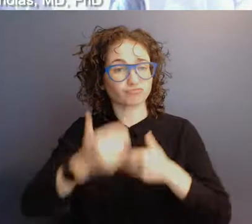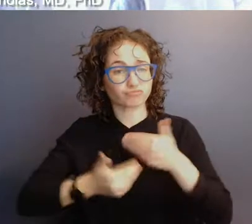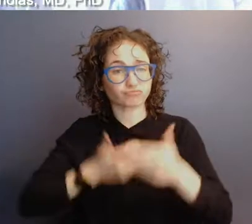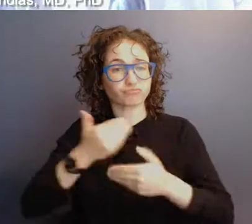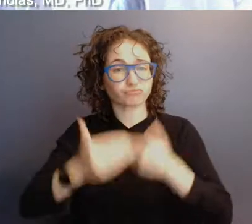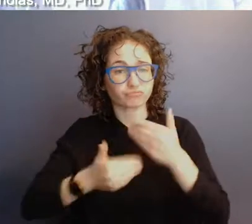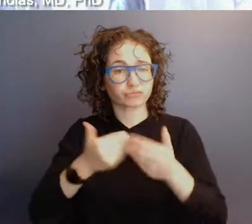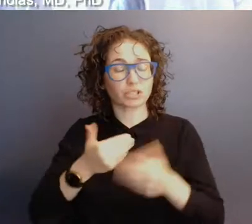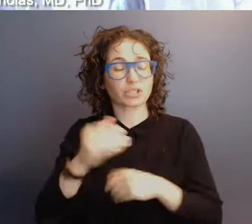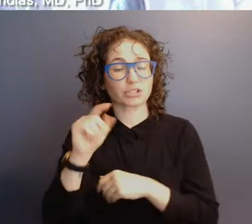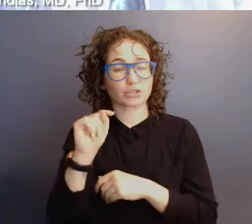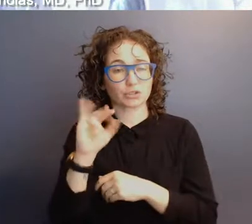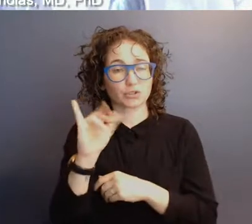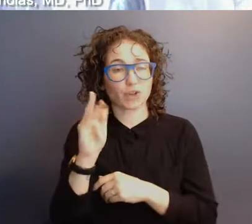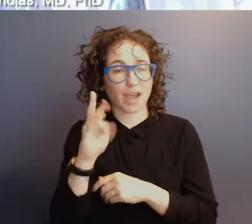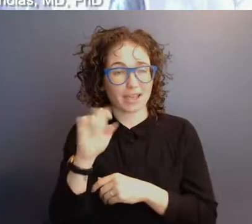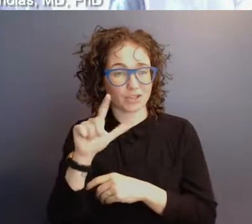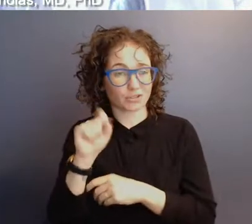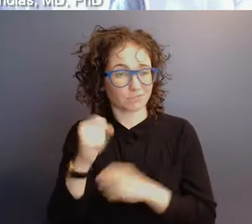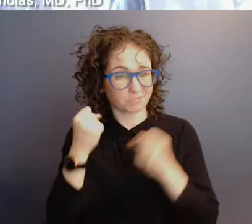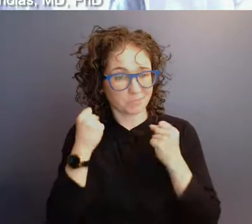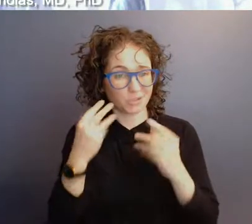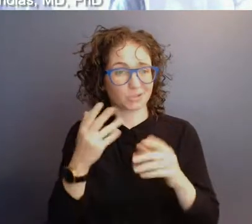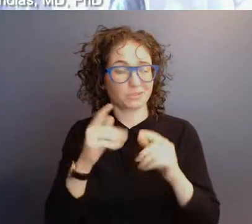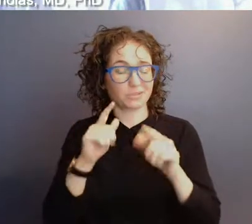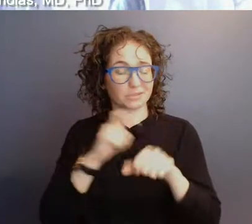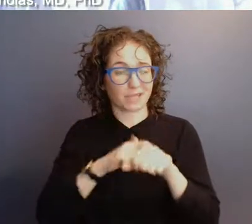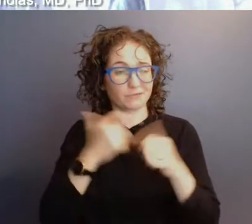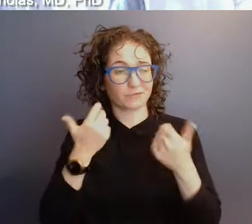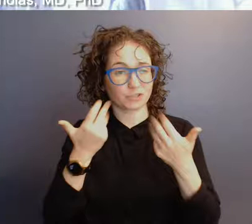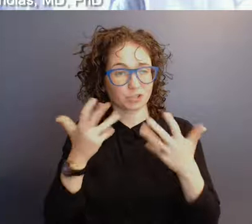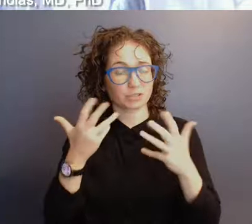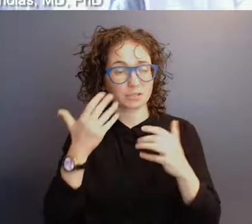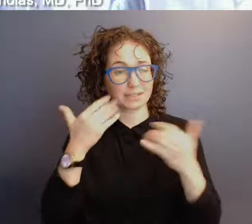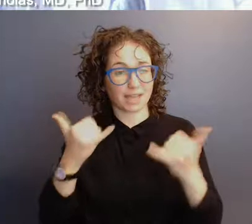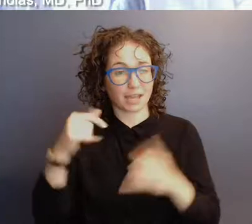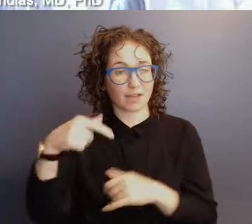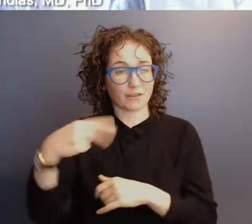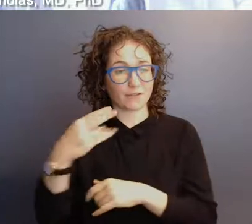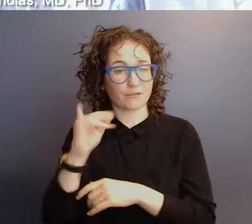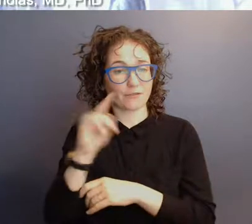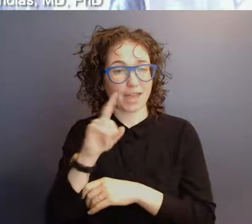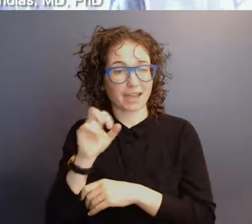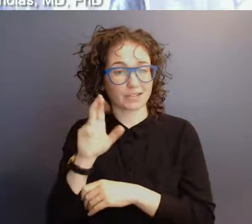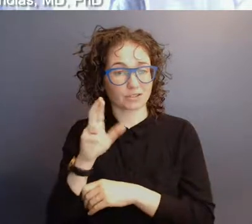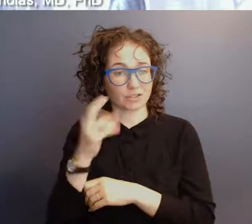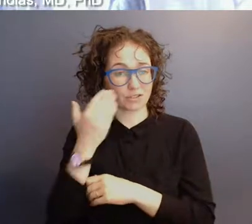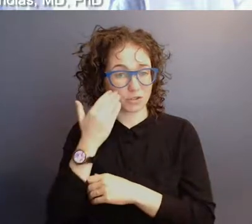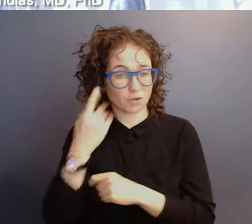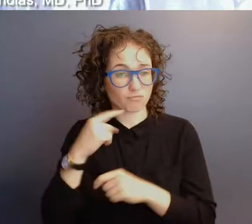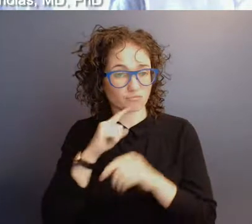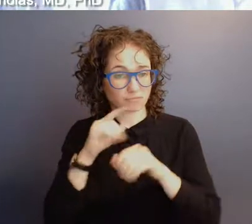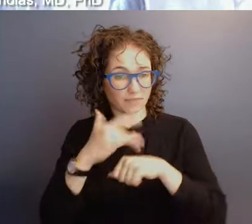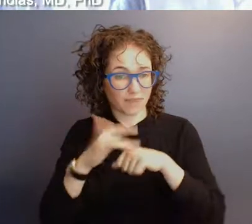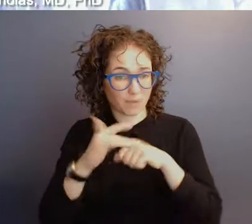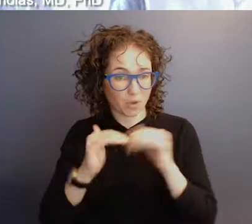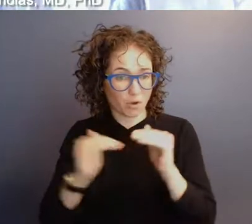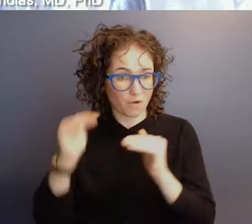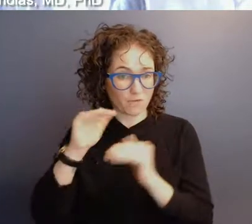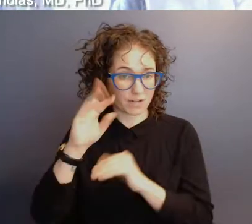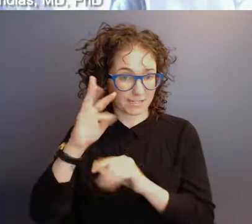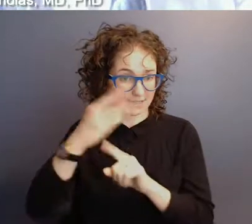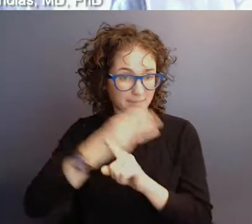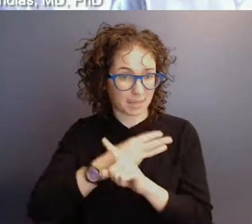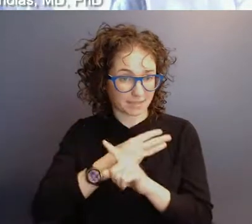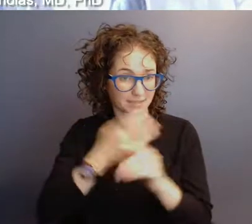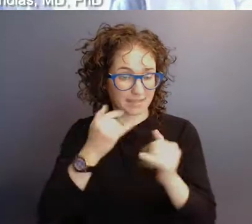multiple clinical trials. At this point, the Pfizer vaccine has been out over 6 months and they've looked at the data again. And